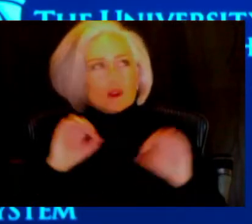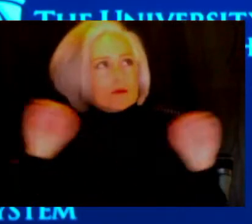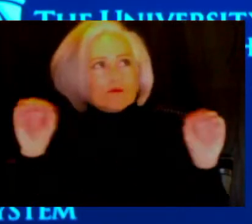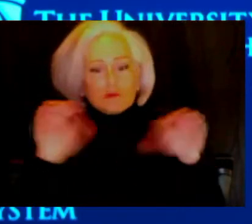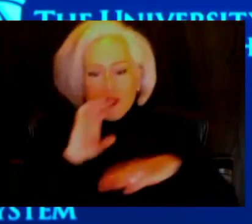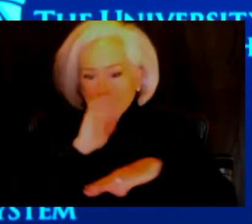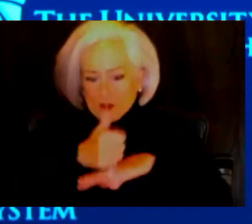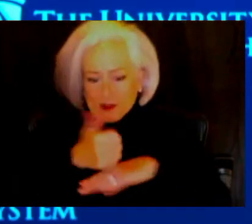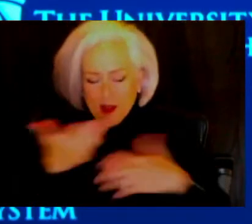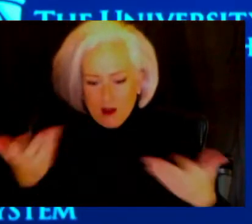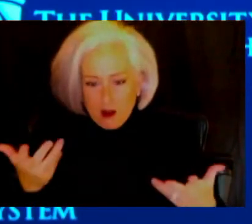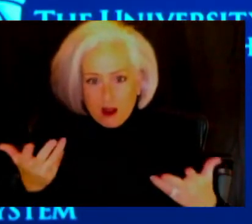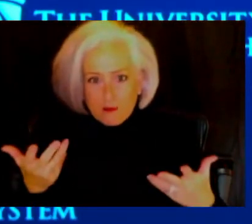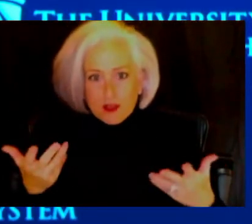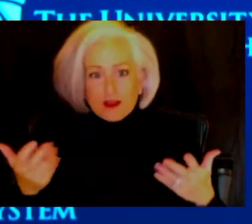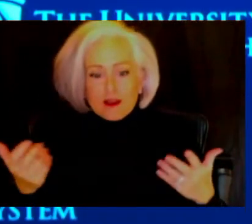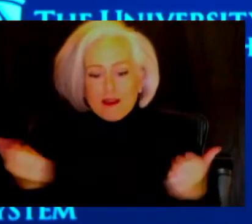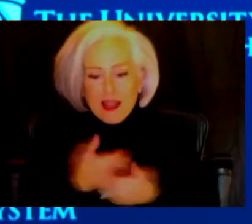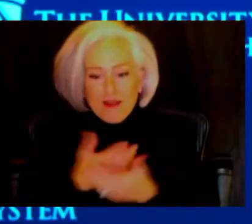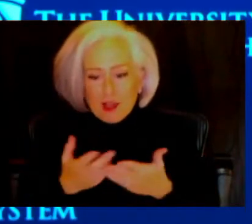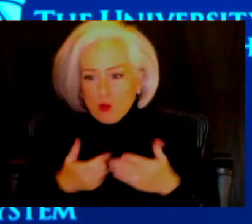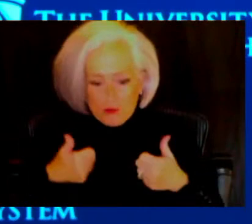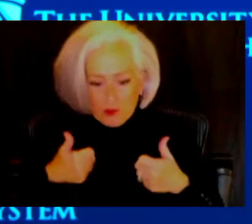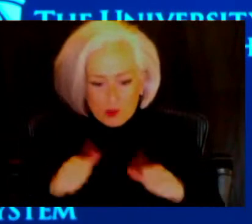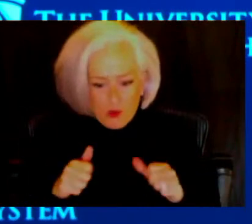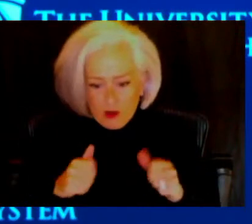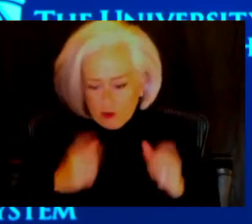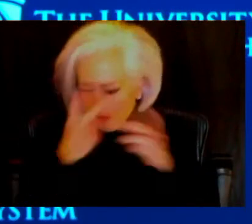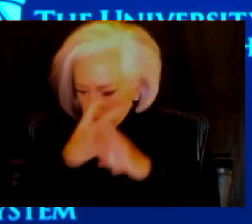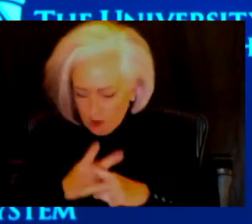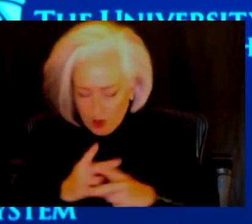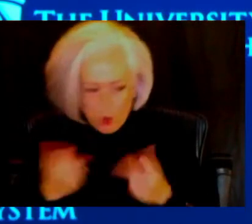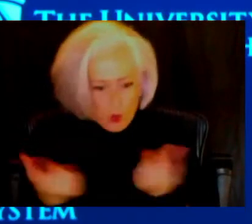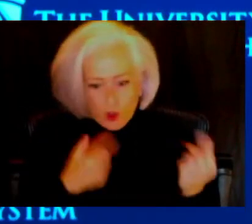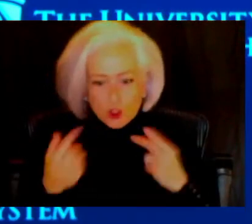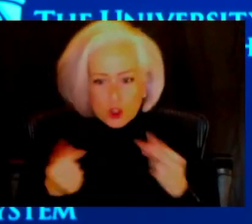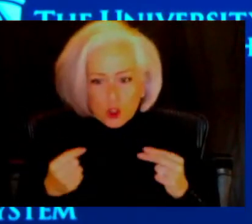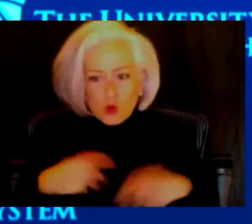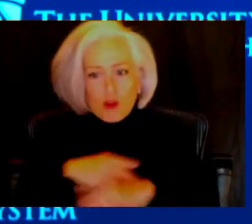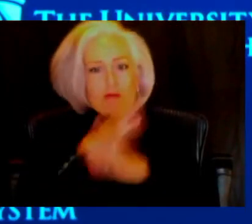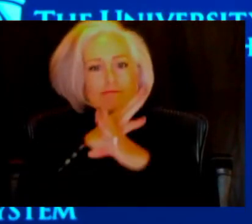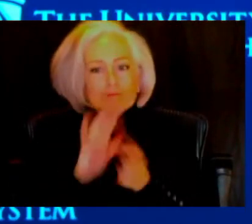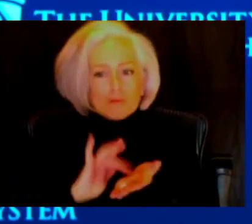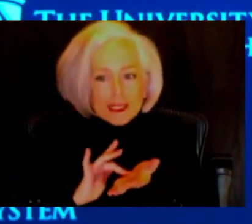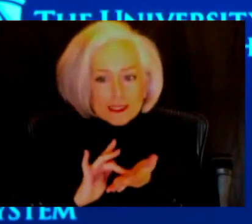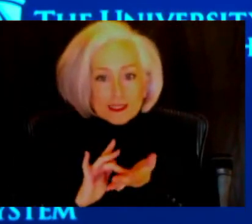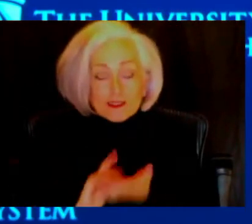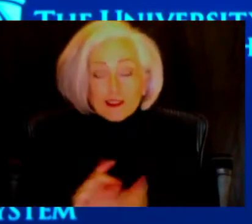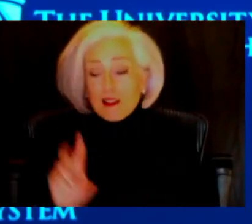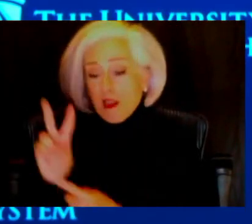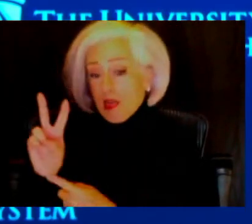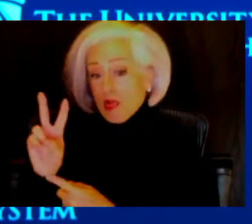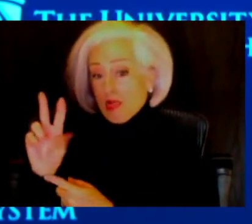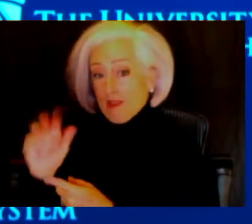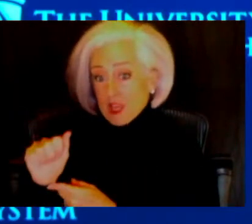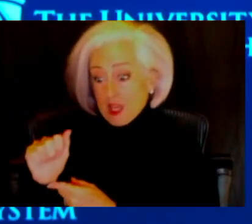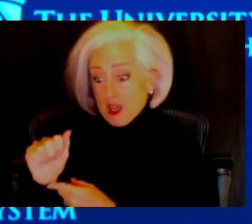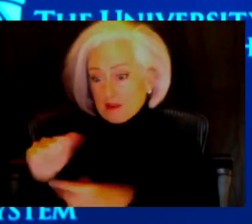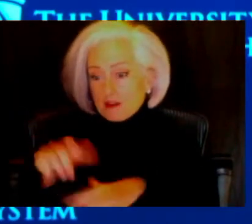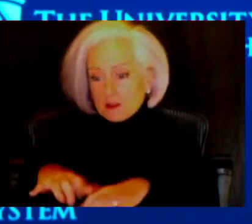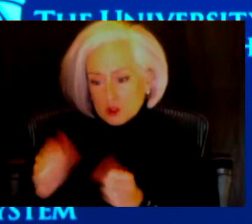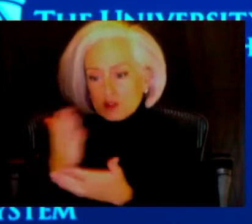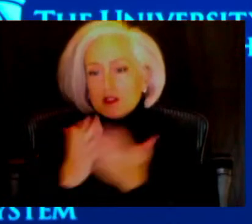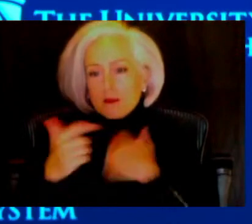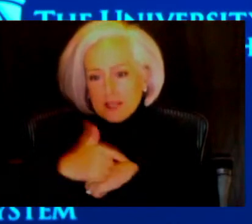were all of a sudden trying to jump through and do telemedicine and all these things. Well, the VA, it took a while to get that all spun